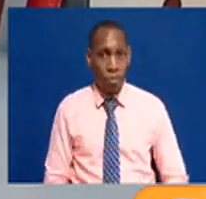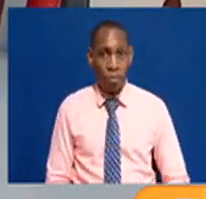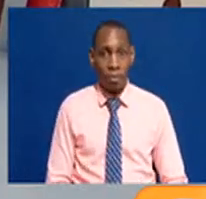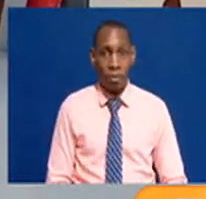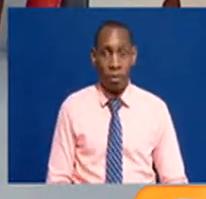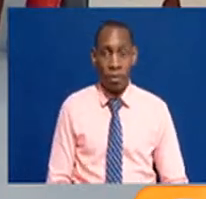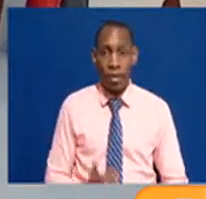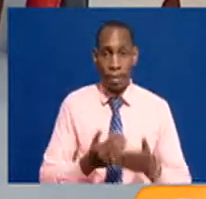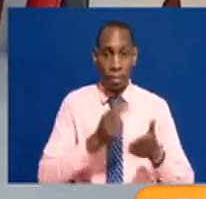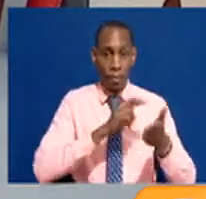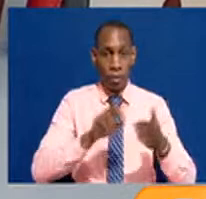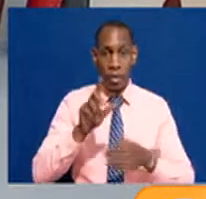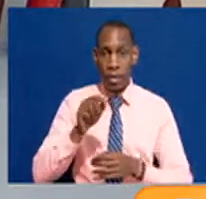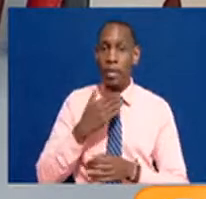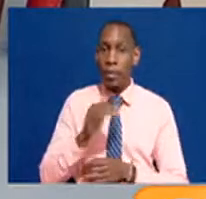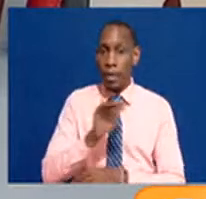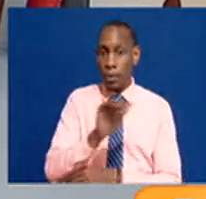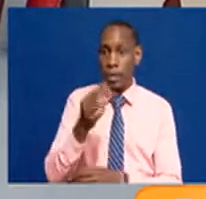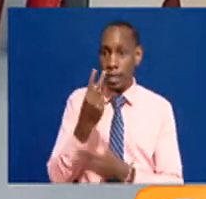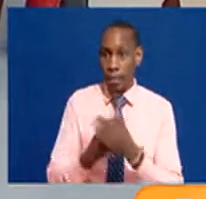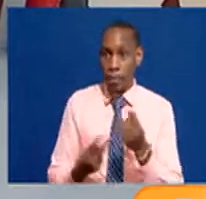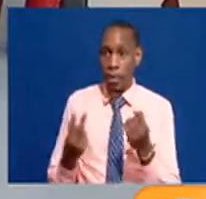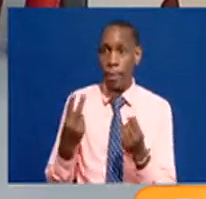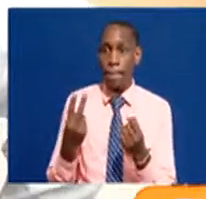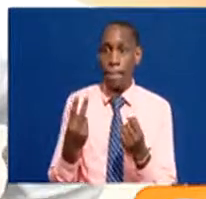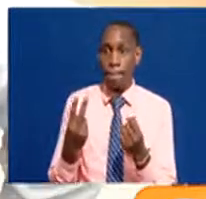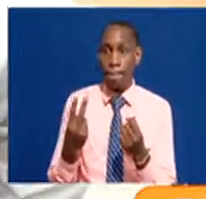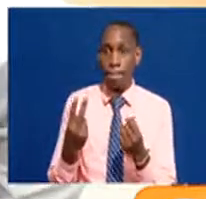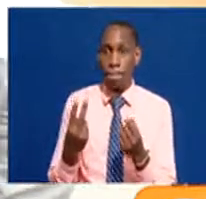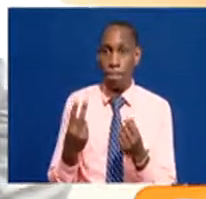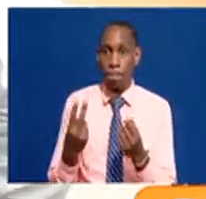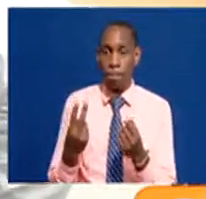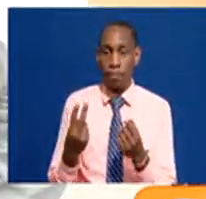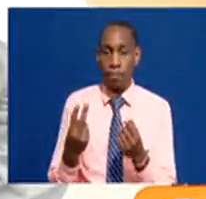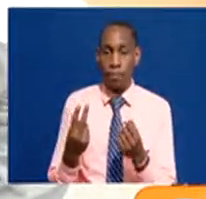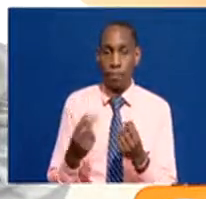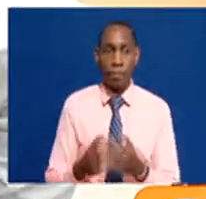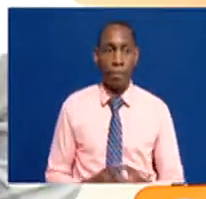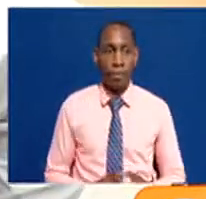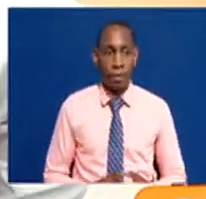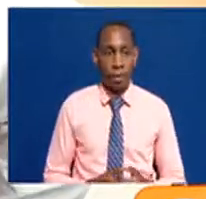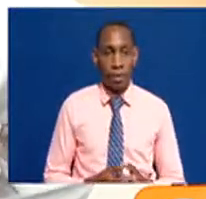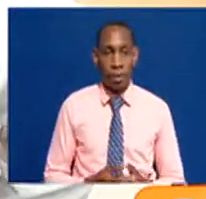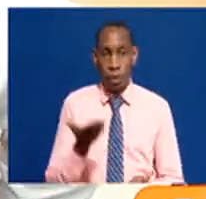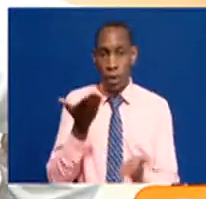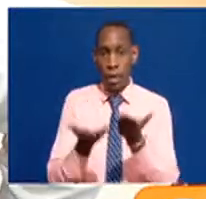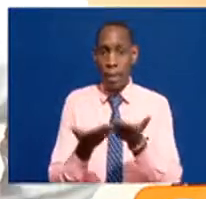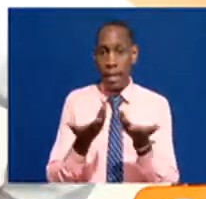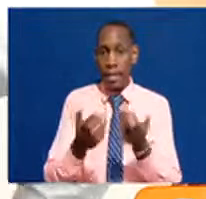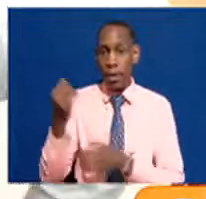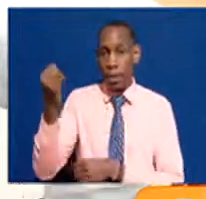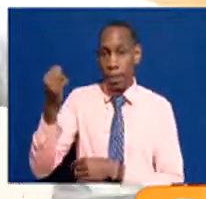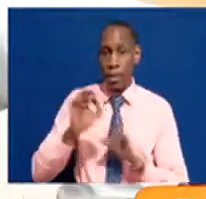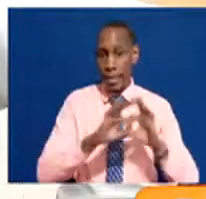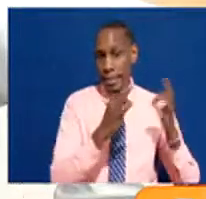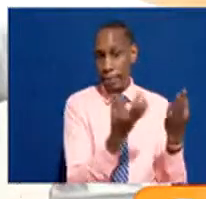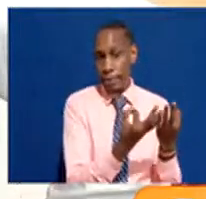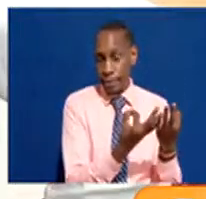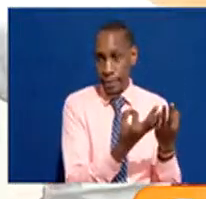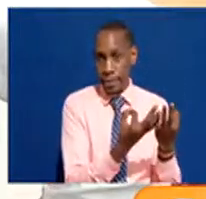All right, before we go to the magic board, let me ask you both. Mm-hmm. How is it balancing politics and